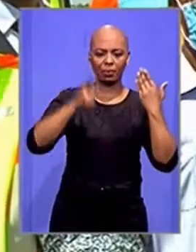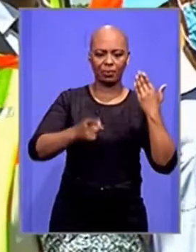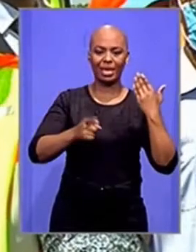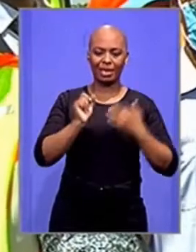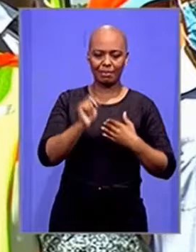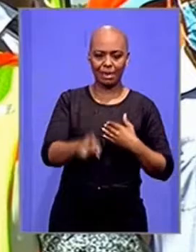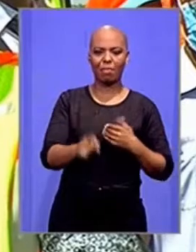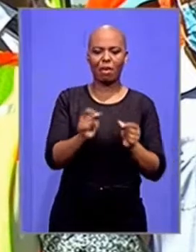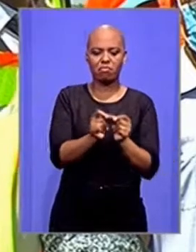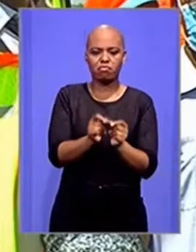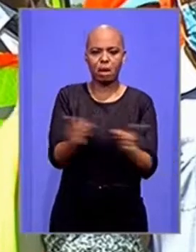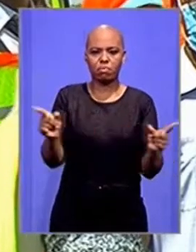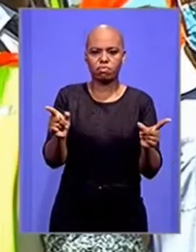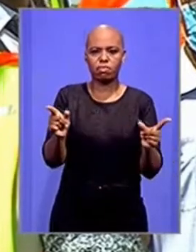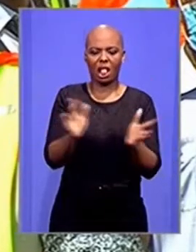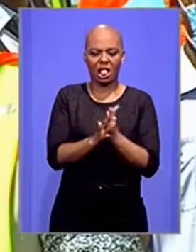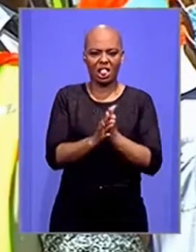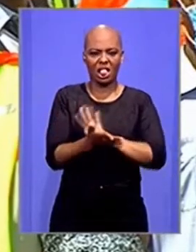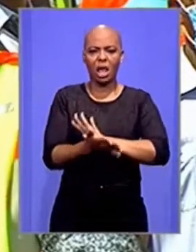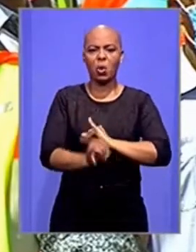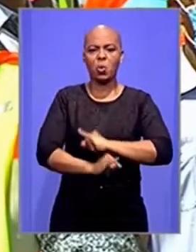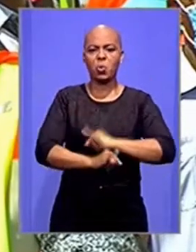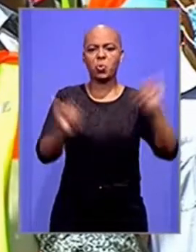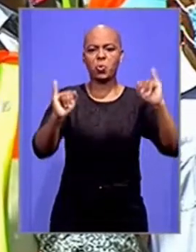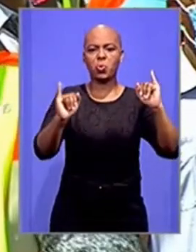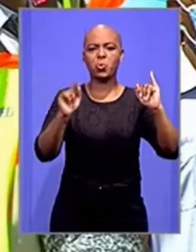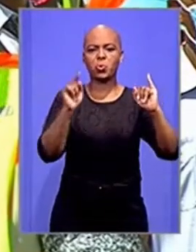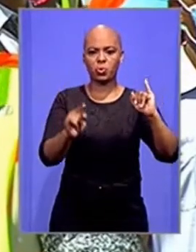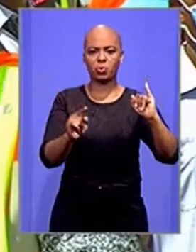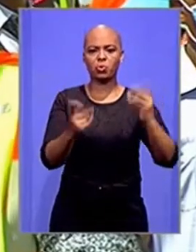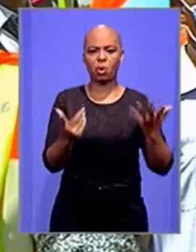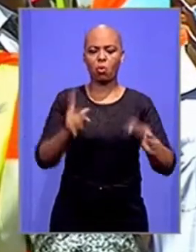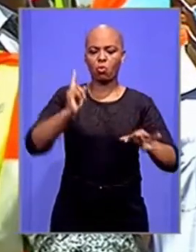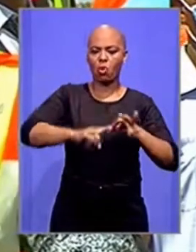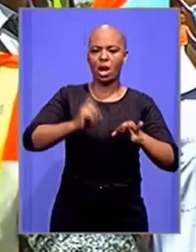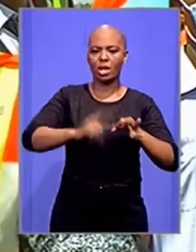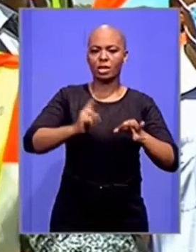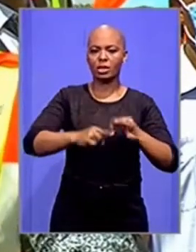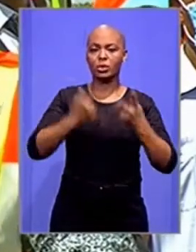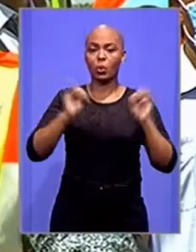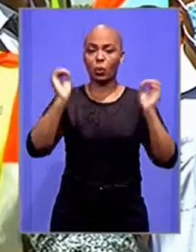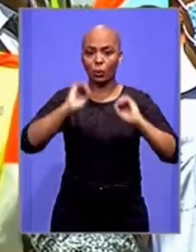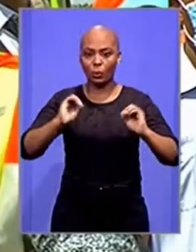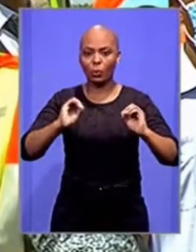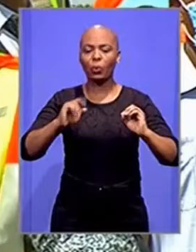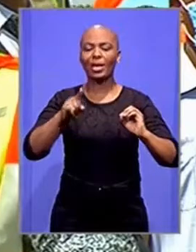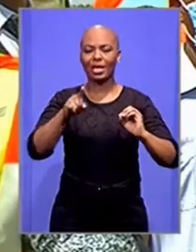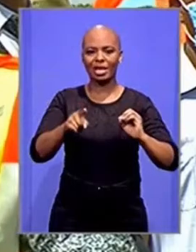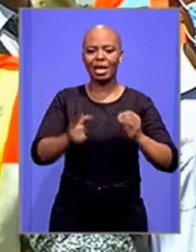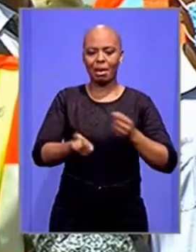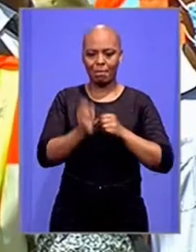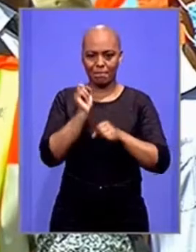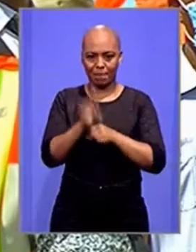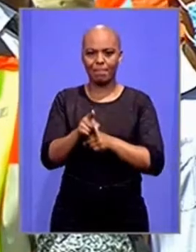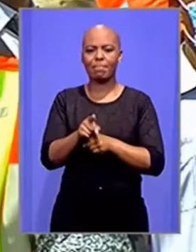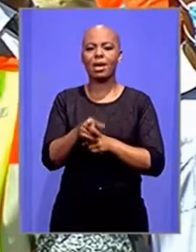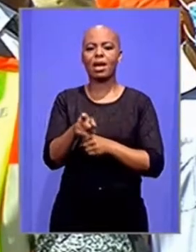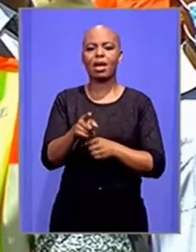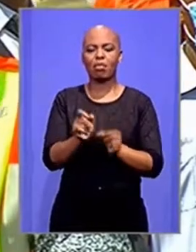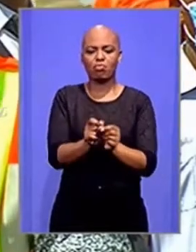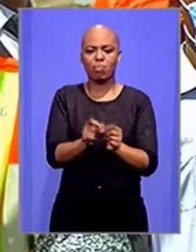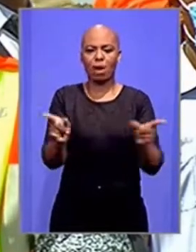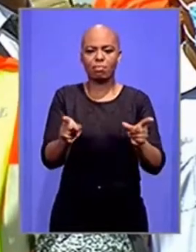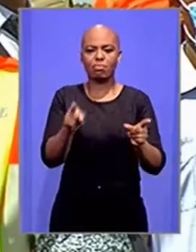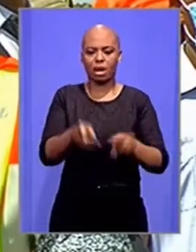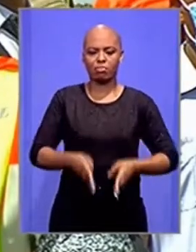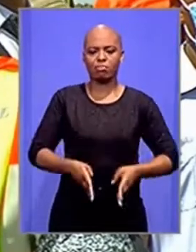a terrible situation where our people are not able to move around, to trade, to go